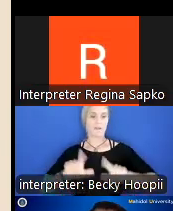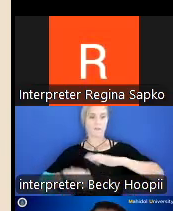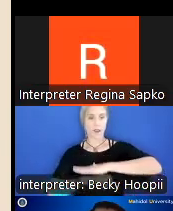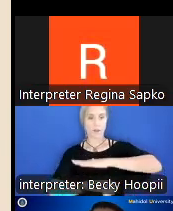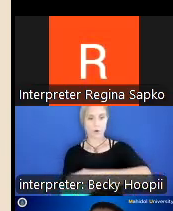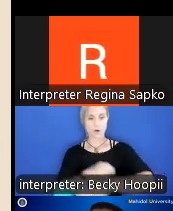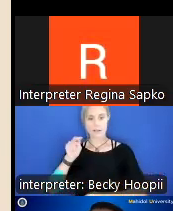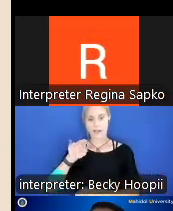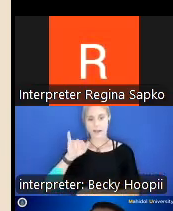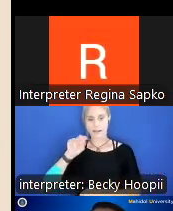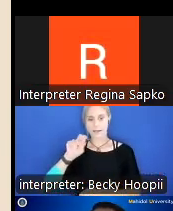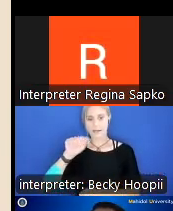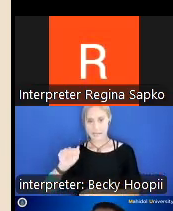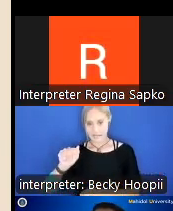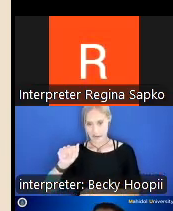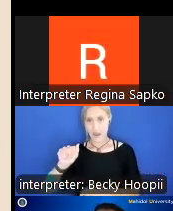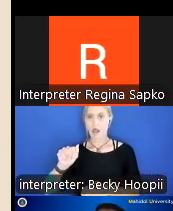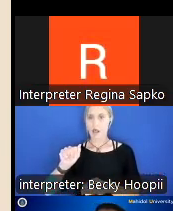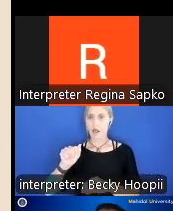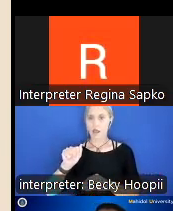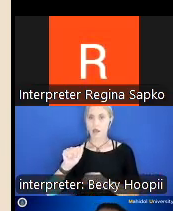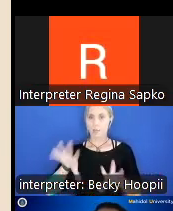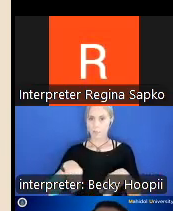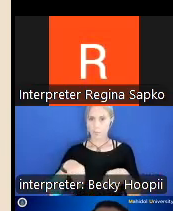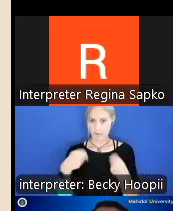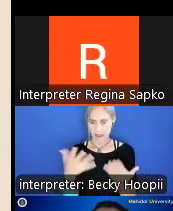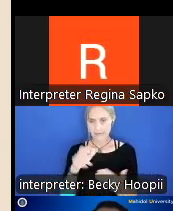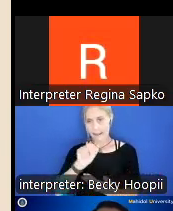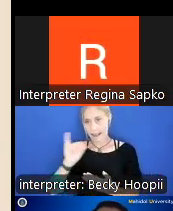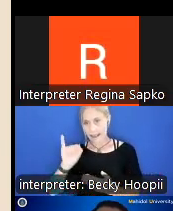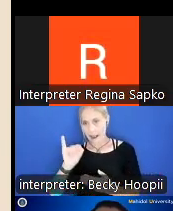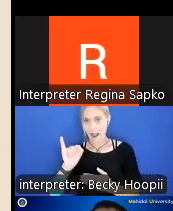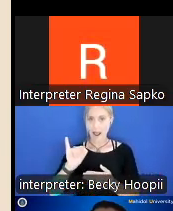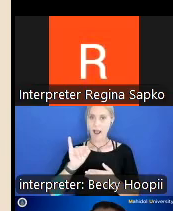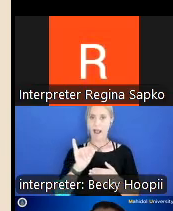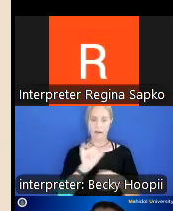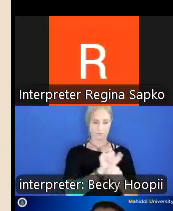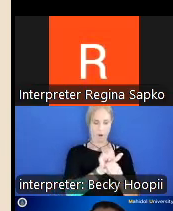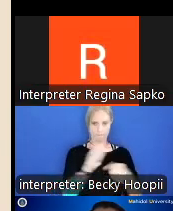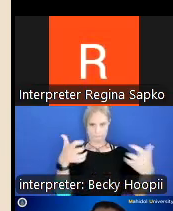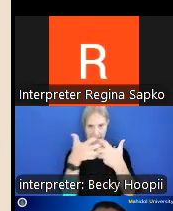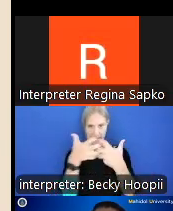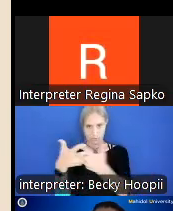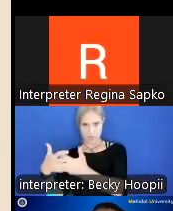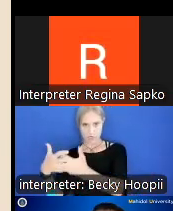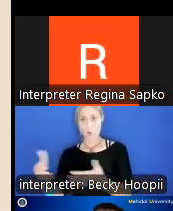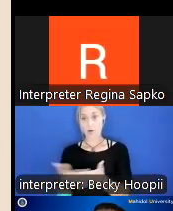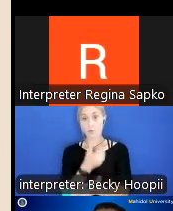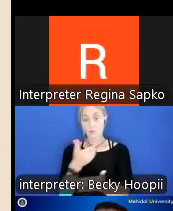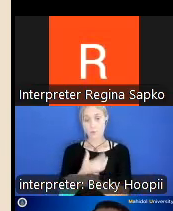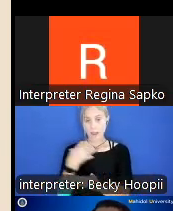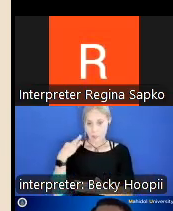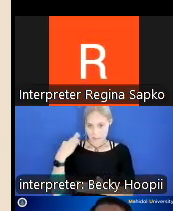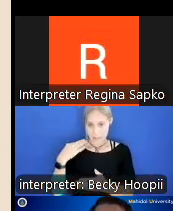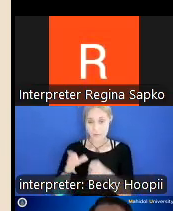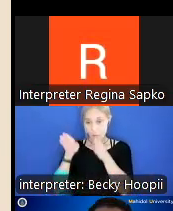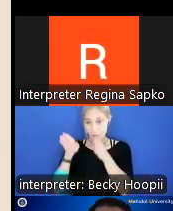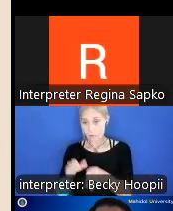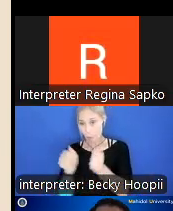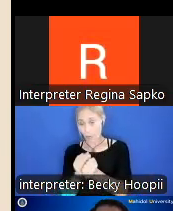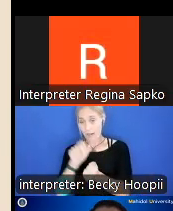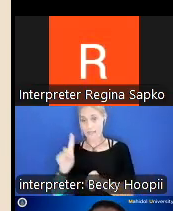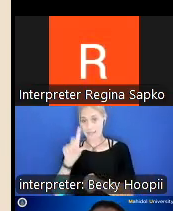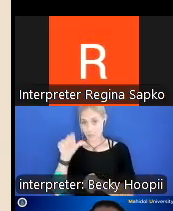AI-based job matching, okay, and a new application for the person with disability to get more